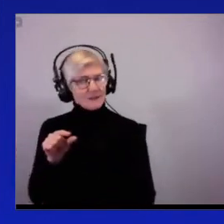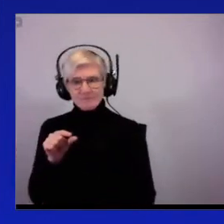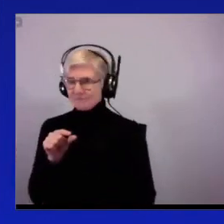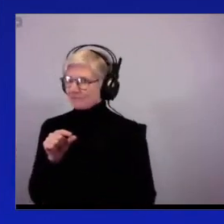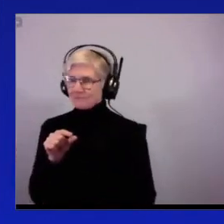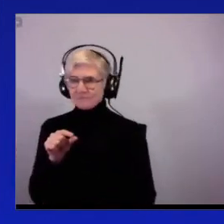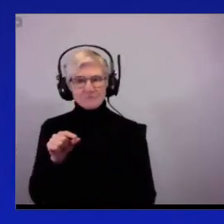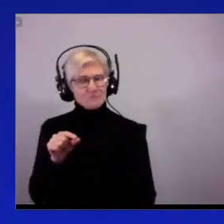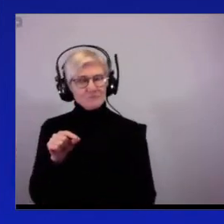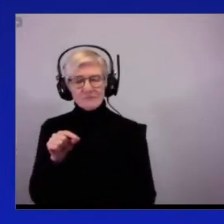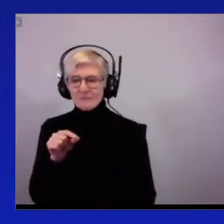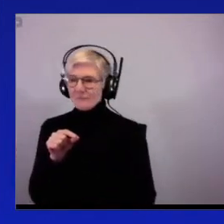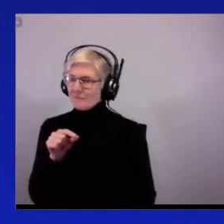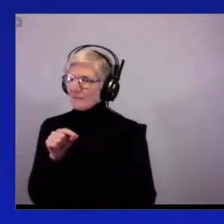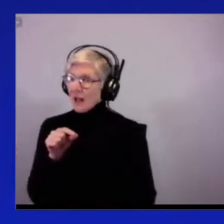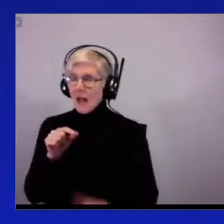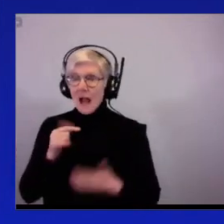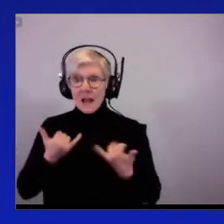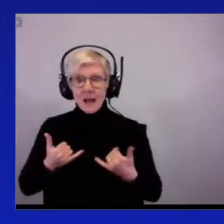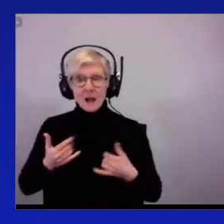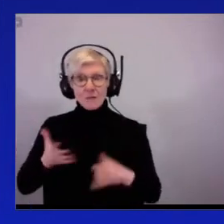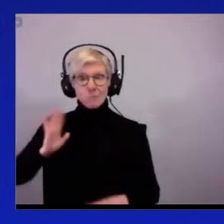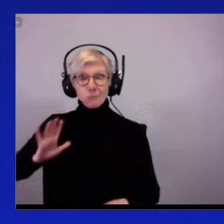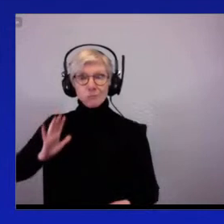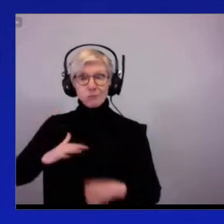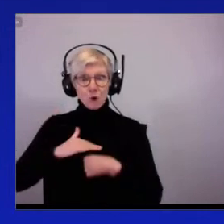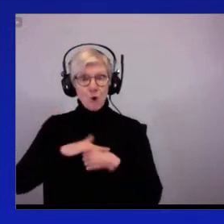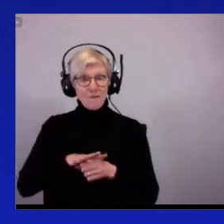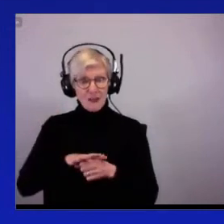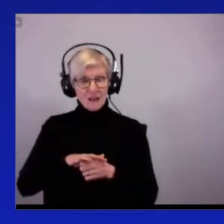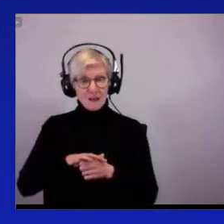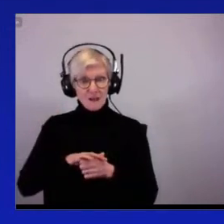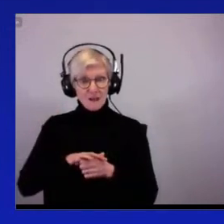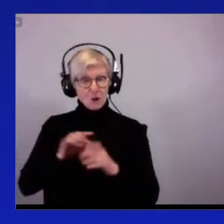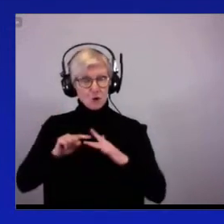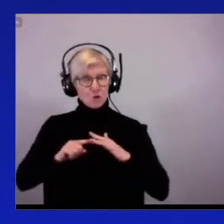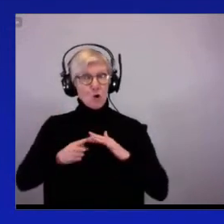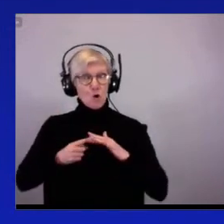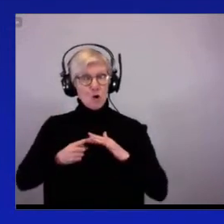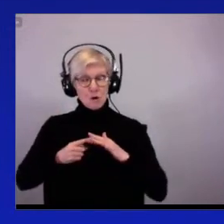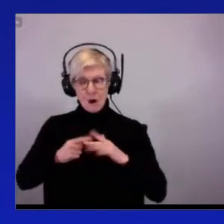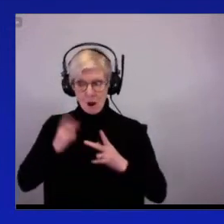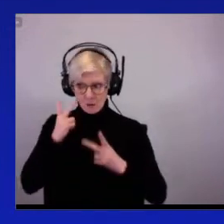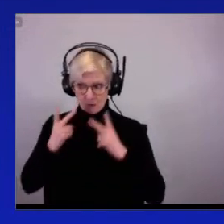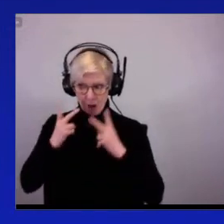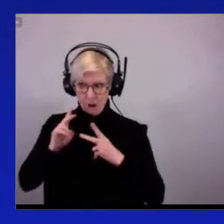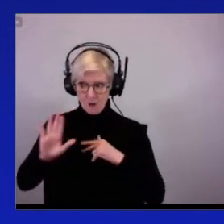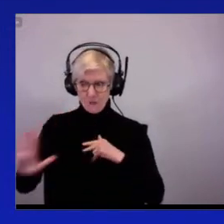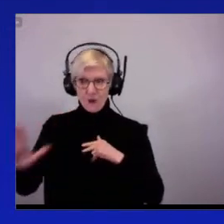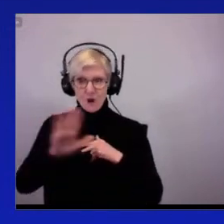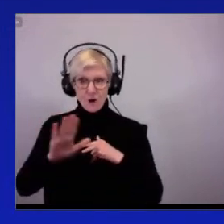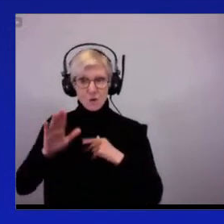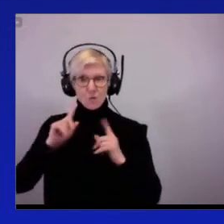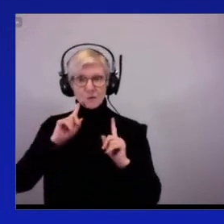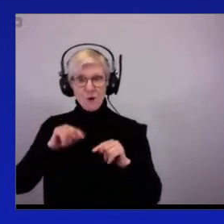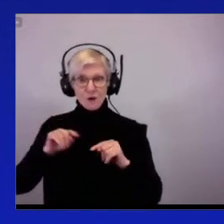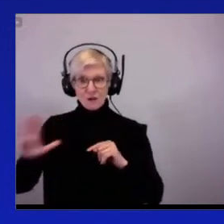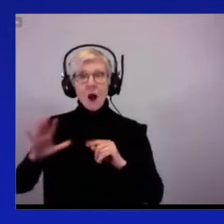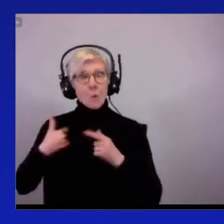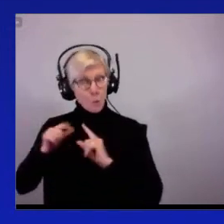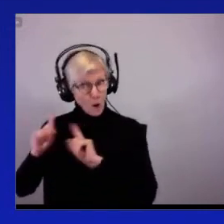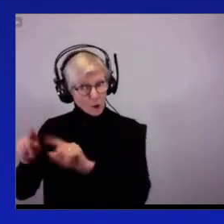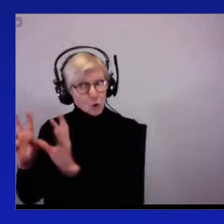the pandemic. I actually was subject to some of them in some of the community forums that